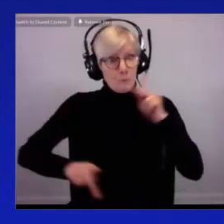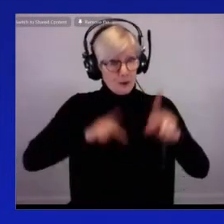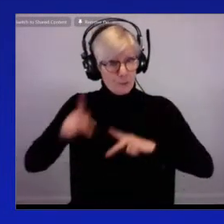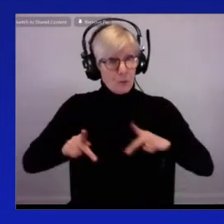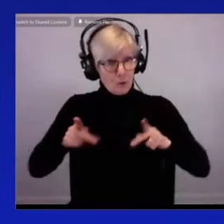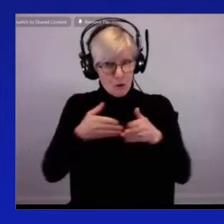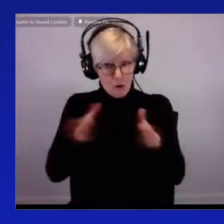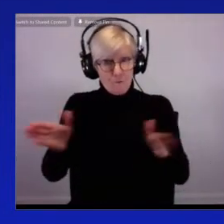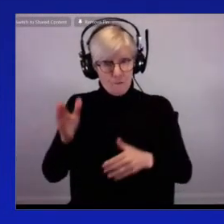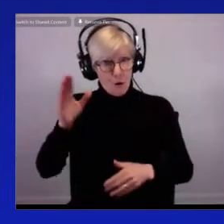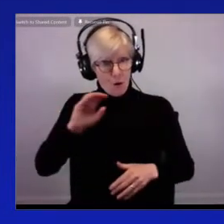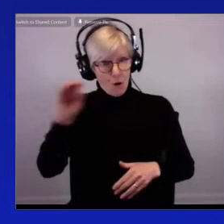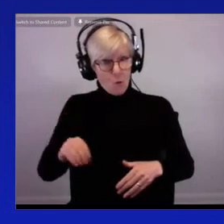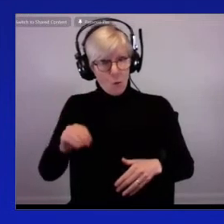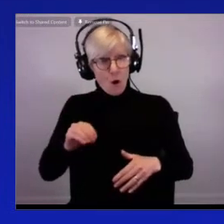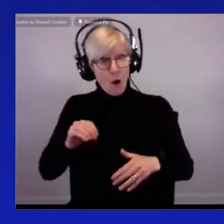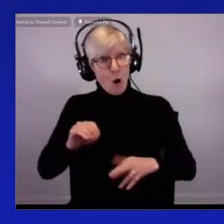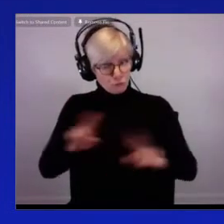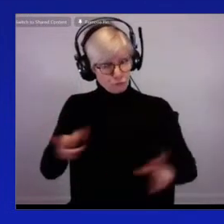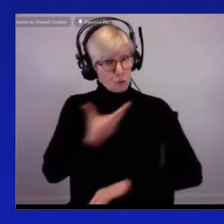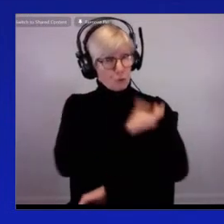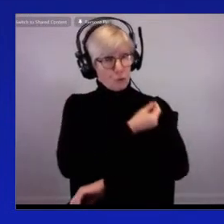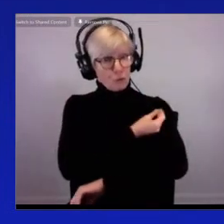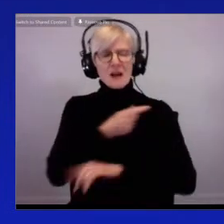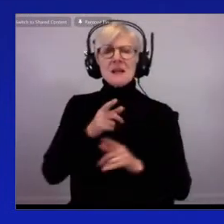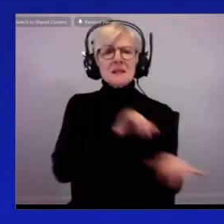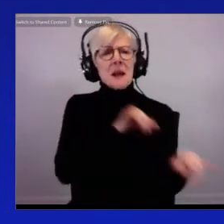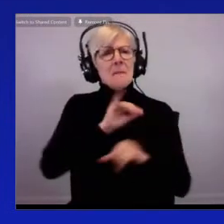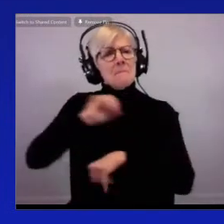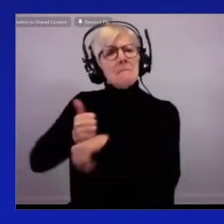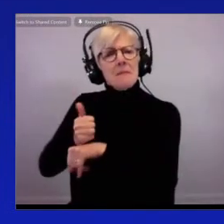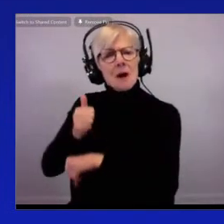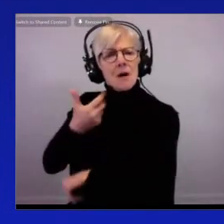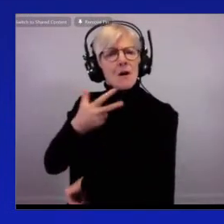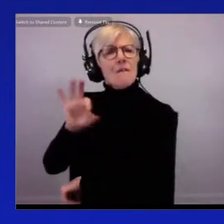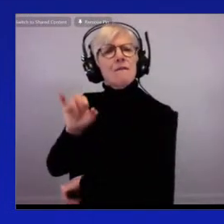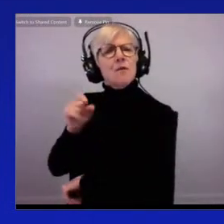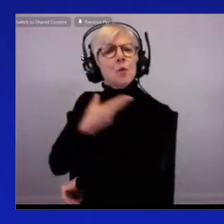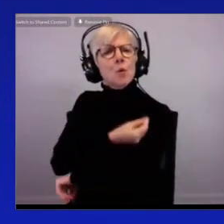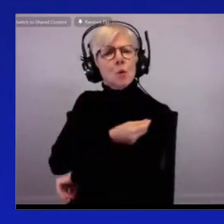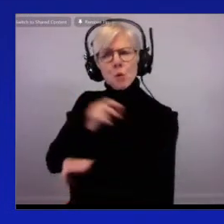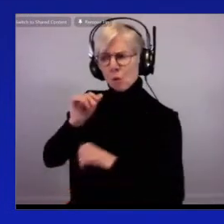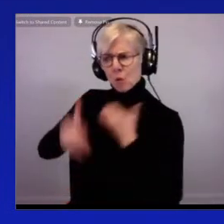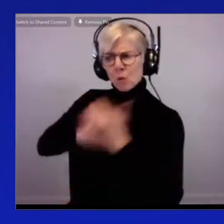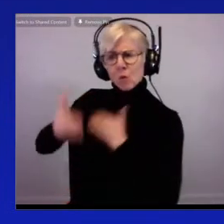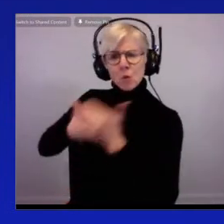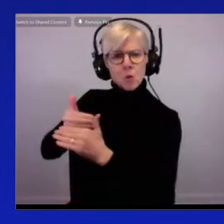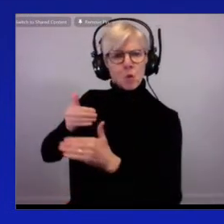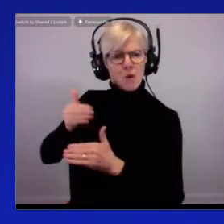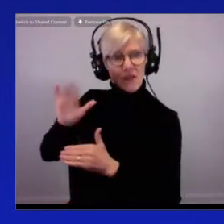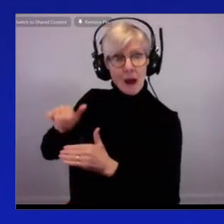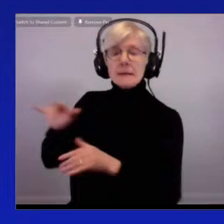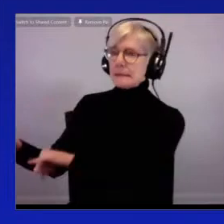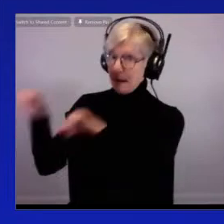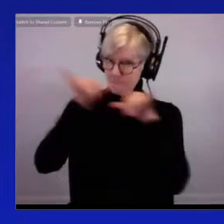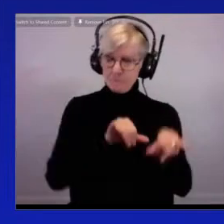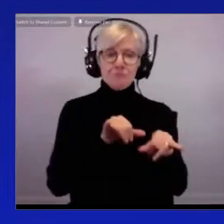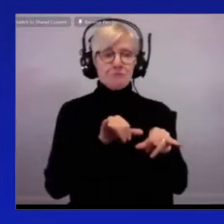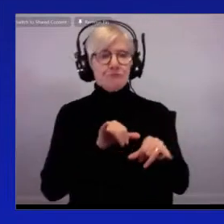see a familiar layout similar to the flu vaccine clinics that Dr. Etches has just talked about we've held in the